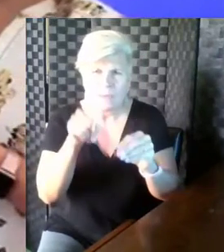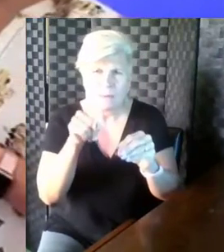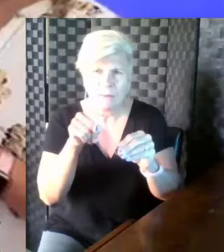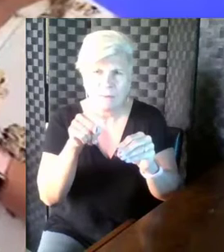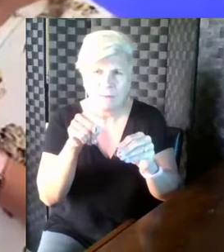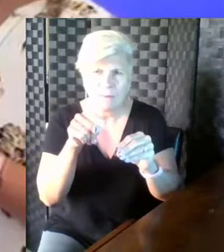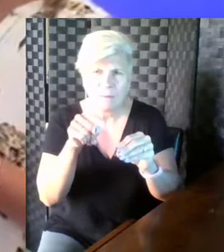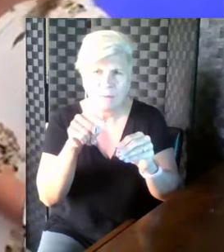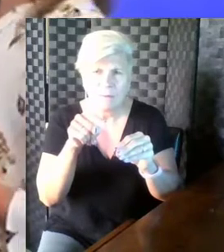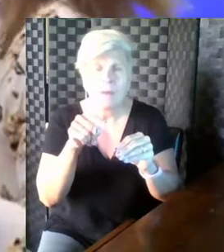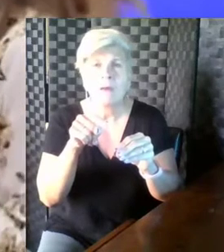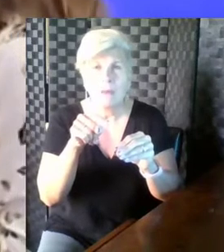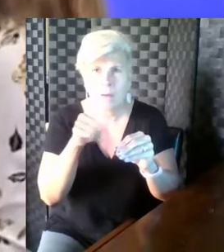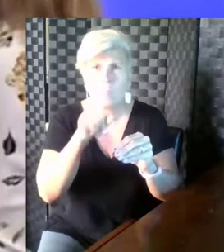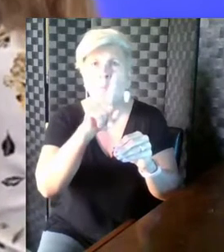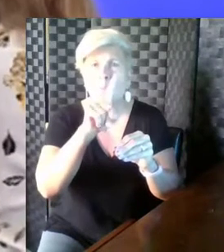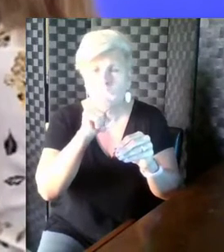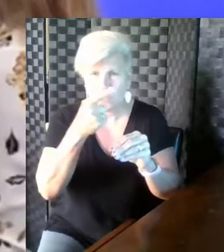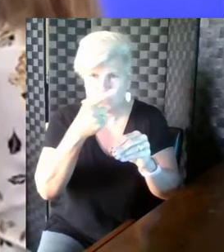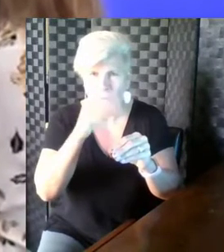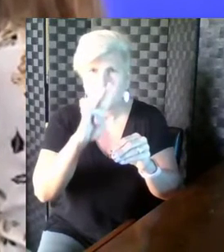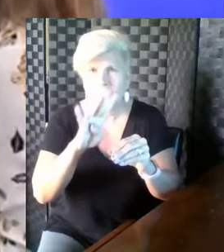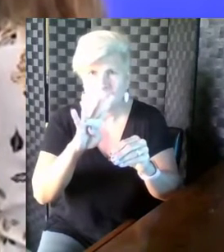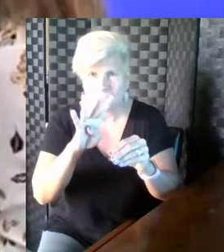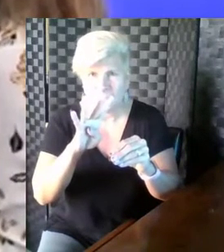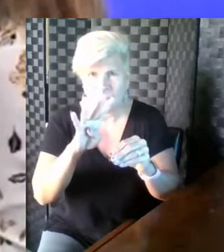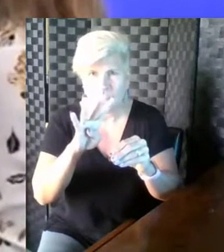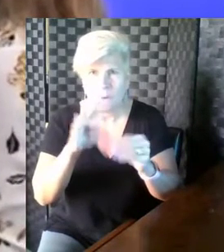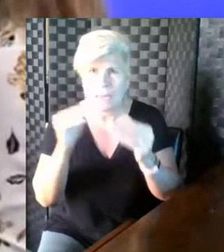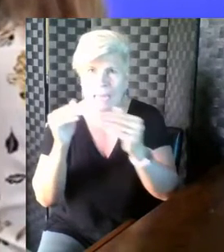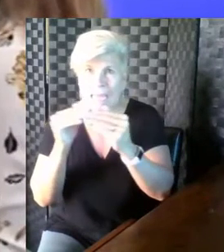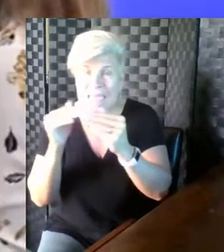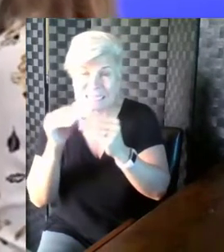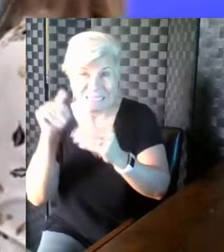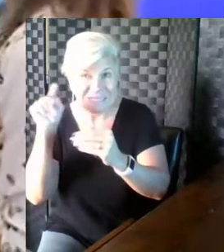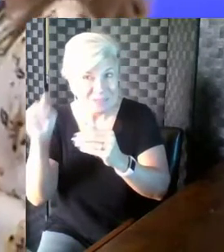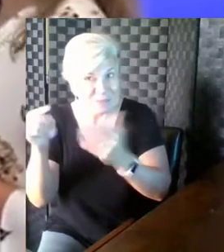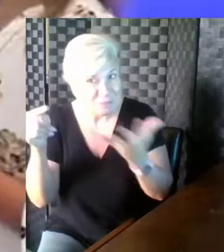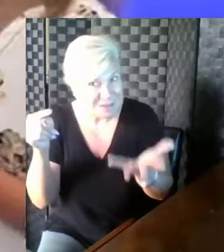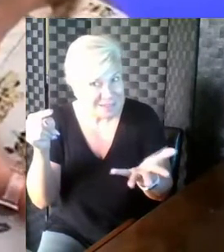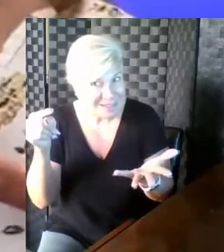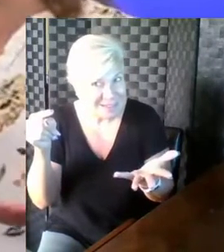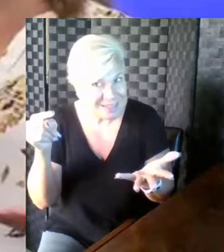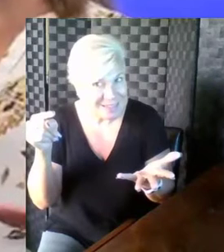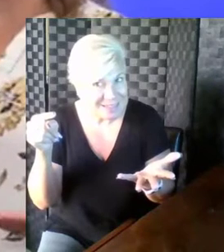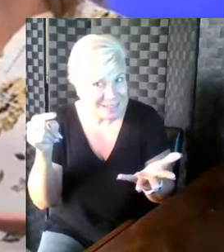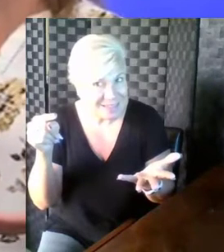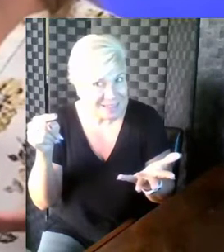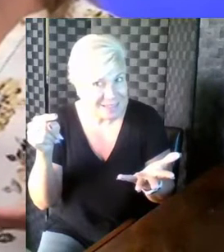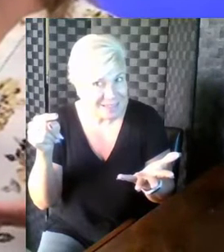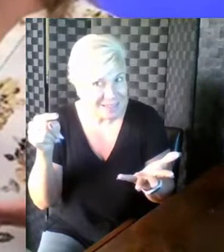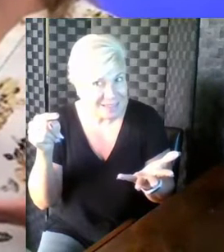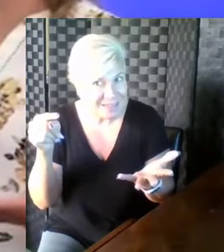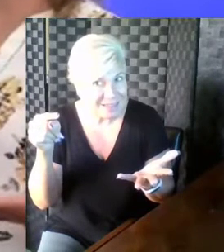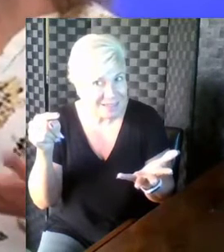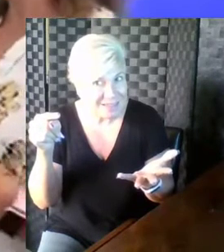here? Perfect, I'm going to subtract 124, and when I do that, what answer will I